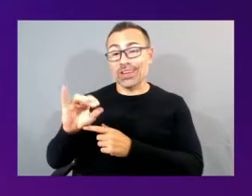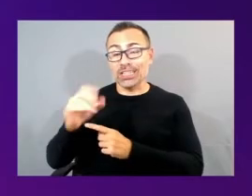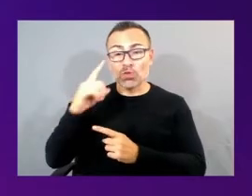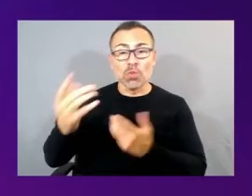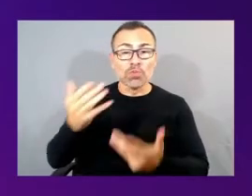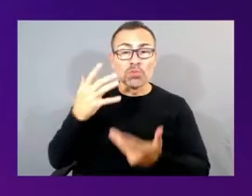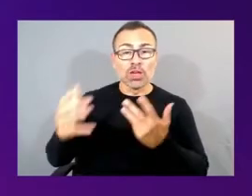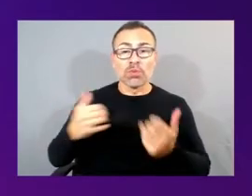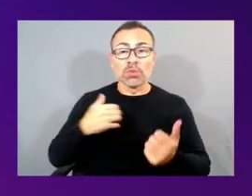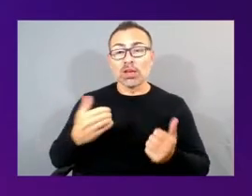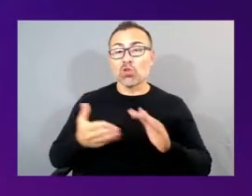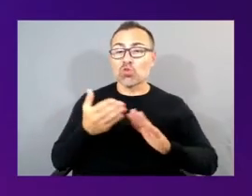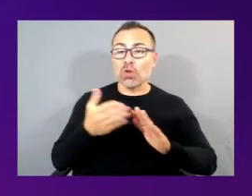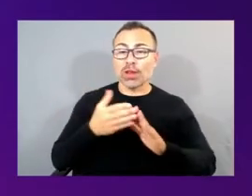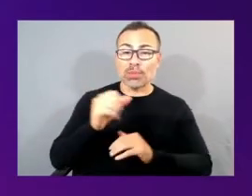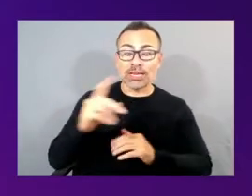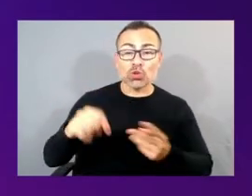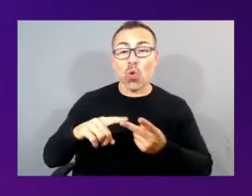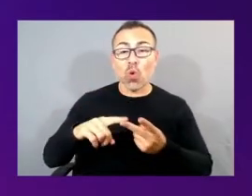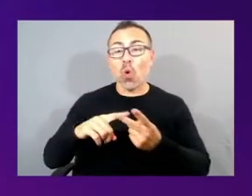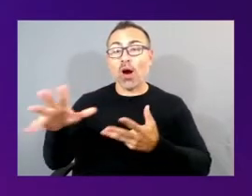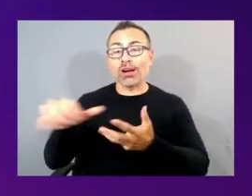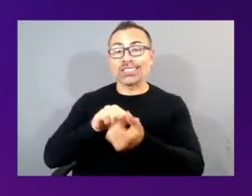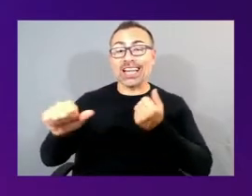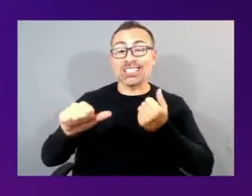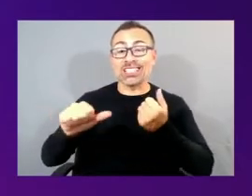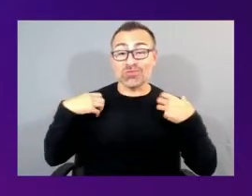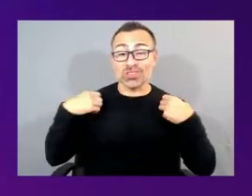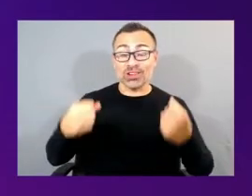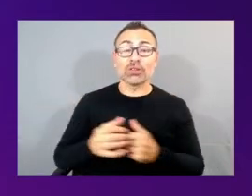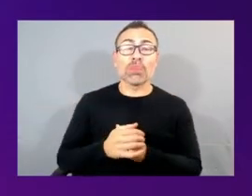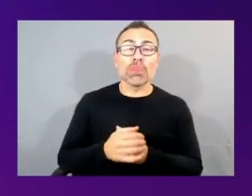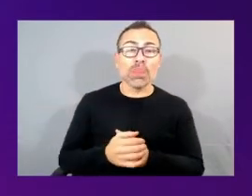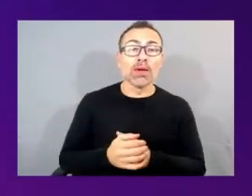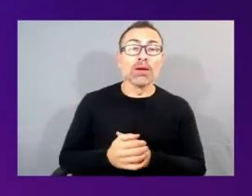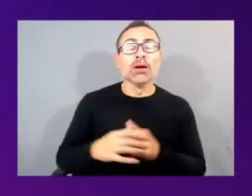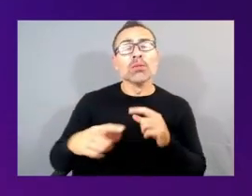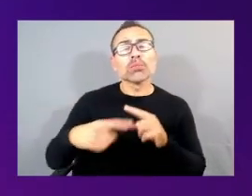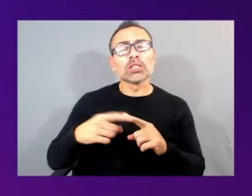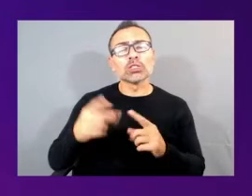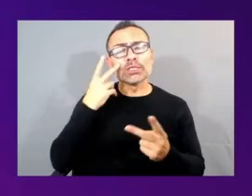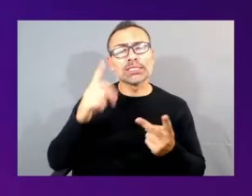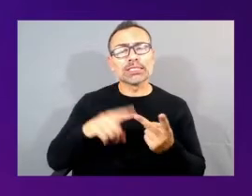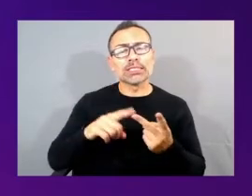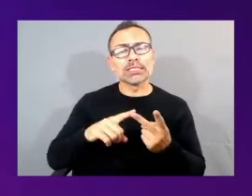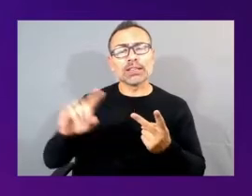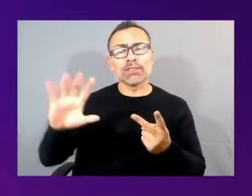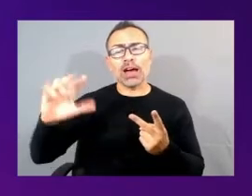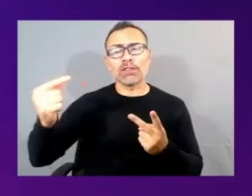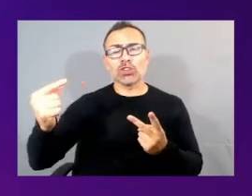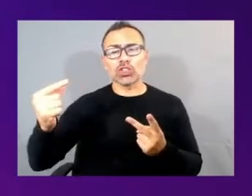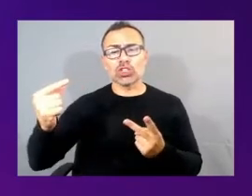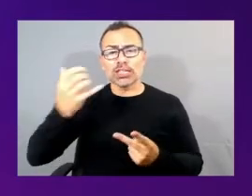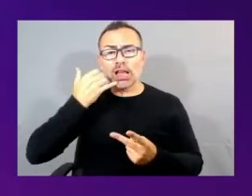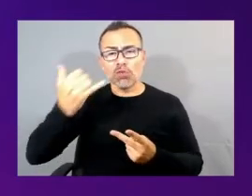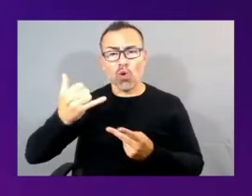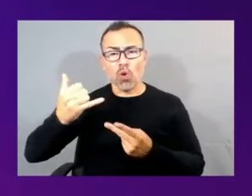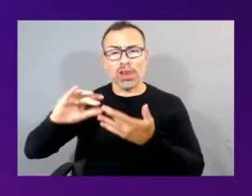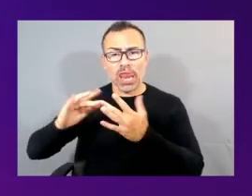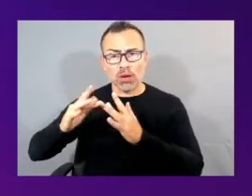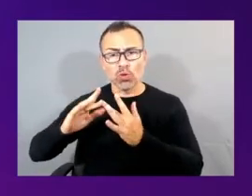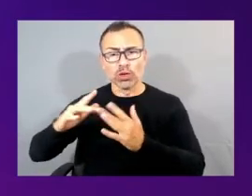applications. And we are also seeing a strong interest from 5G telco networks. We will talk to a customer today who's using Snow for